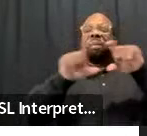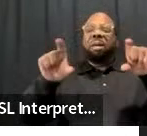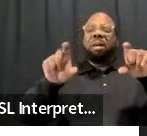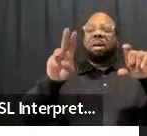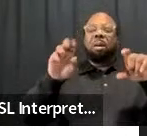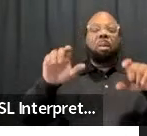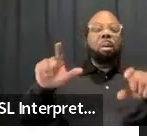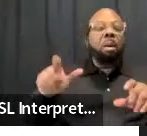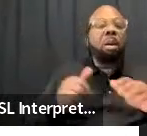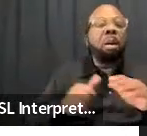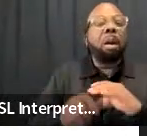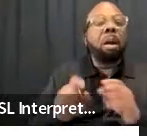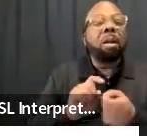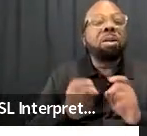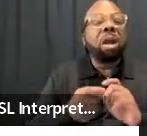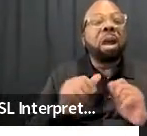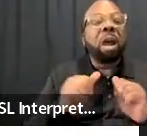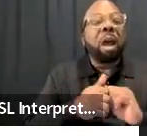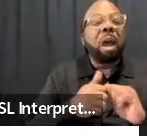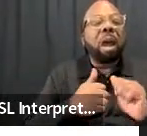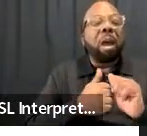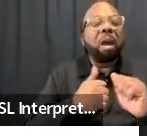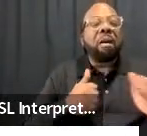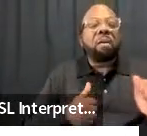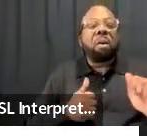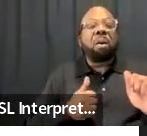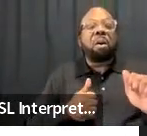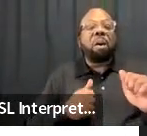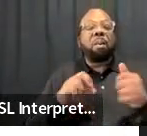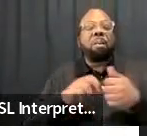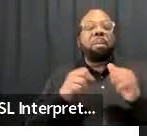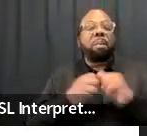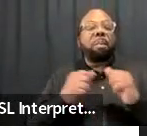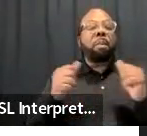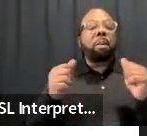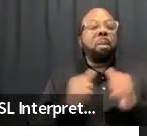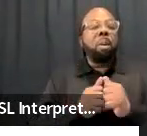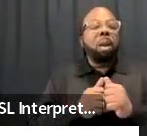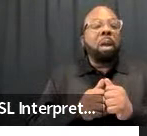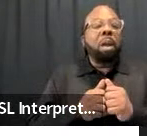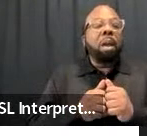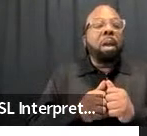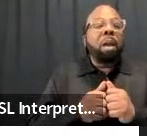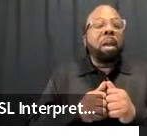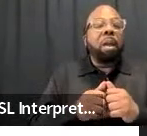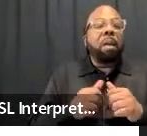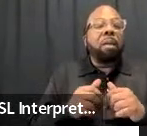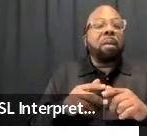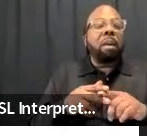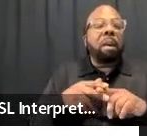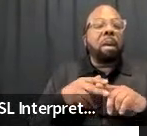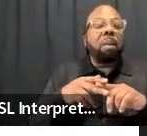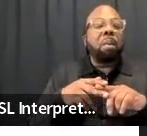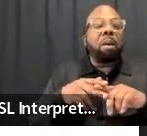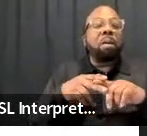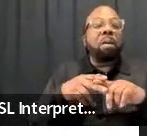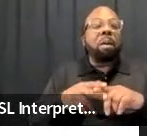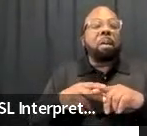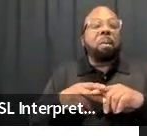change? How do you avoid the issue with mechanical voids? Could this grant additional FAR to